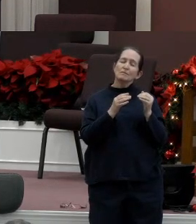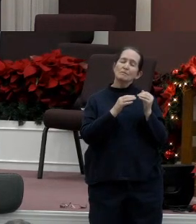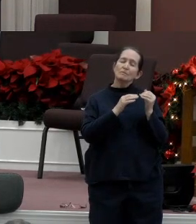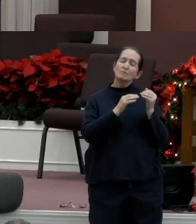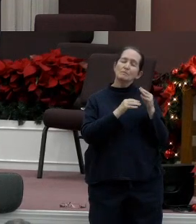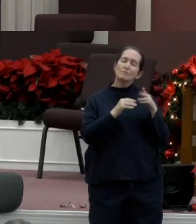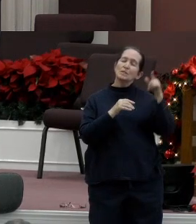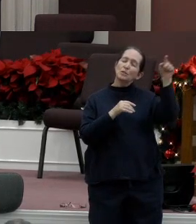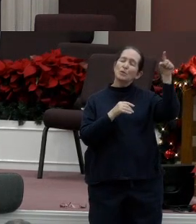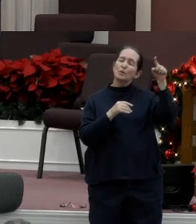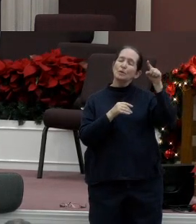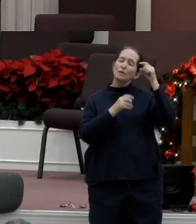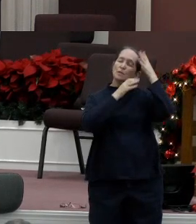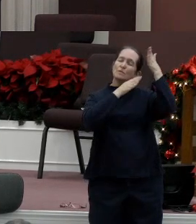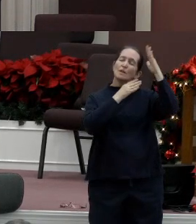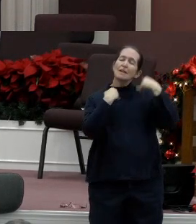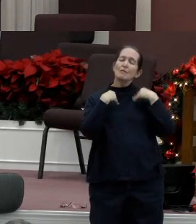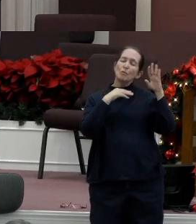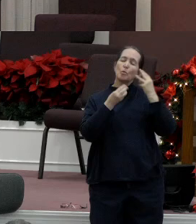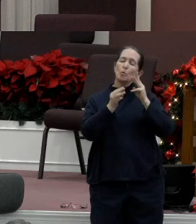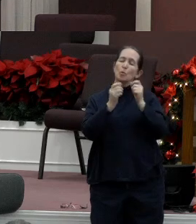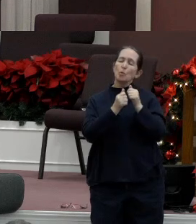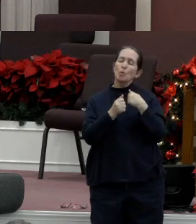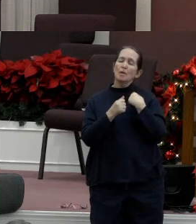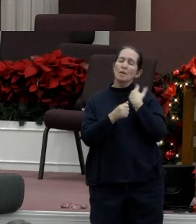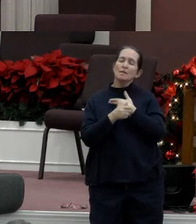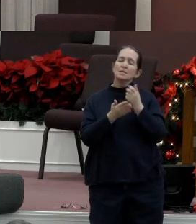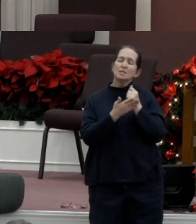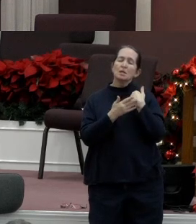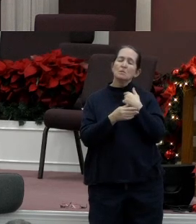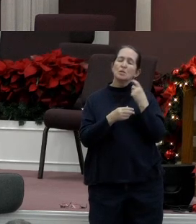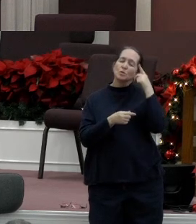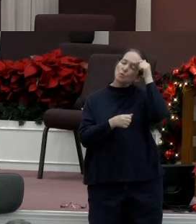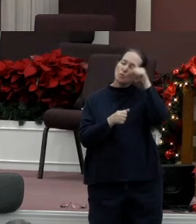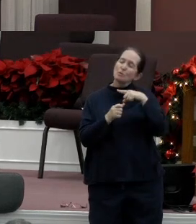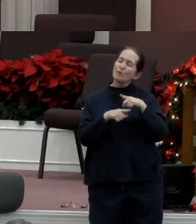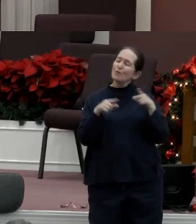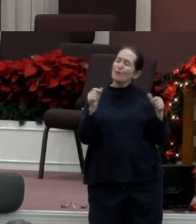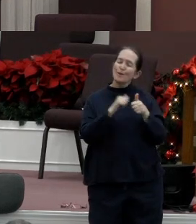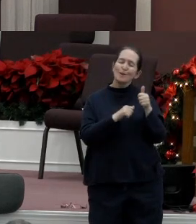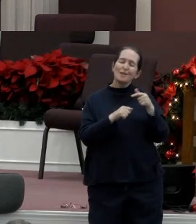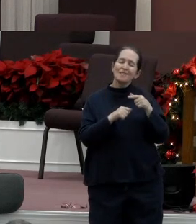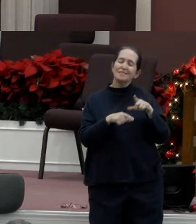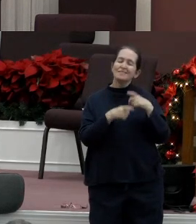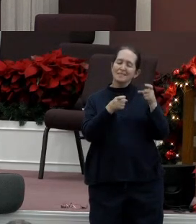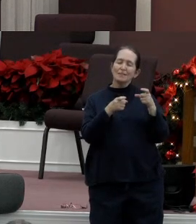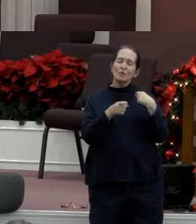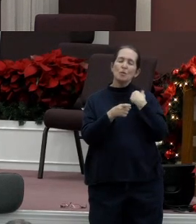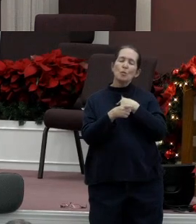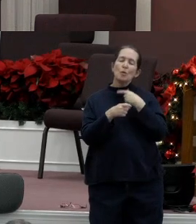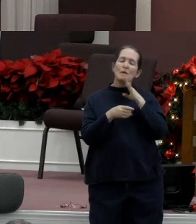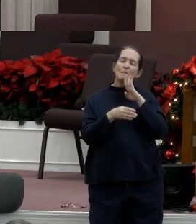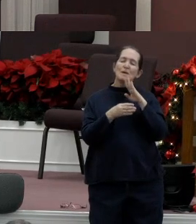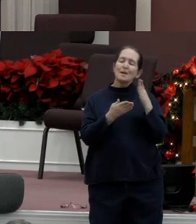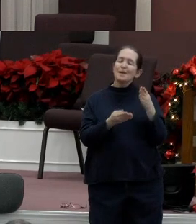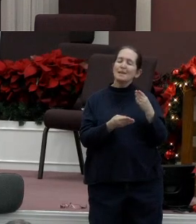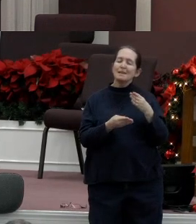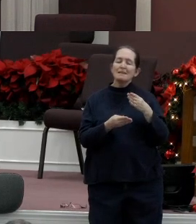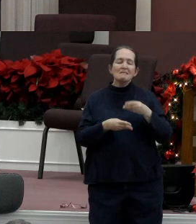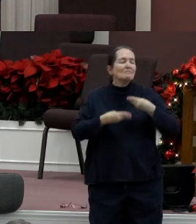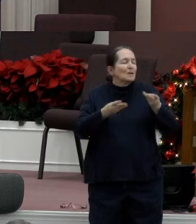So, Father God, have your way with us. Help us to remember the greatest gift that we have been given is not